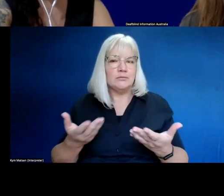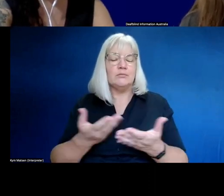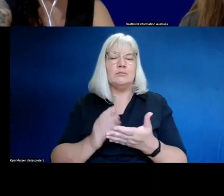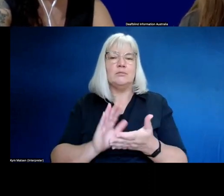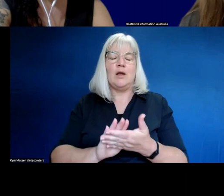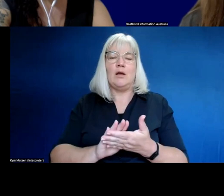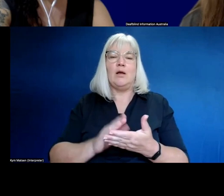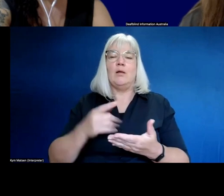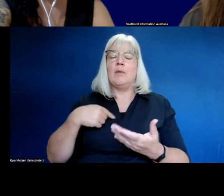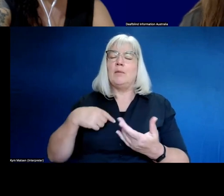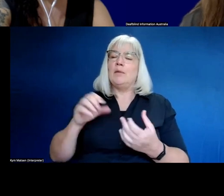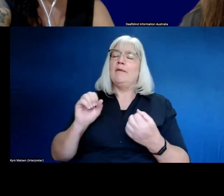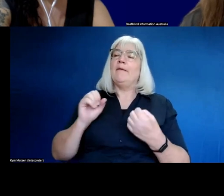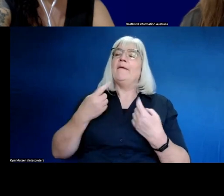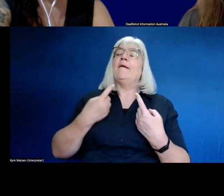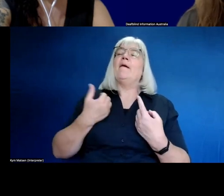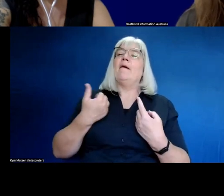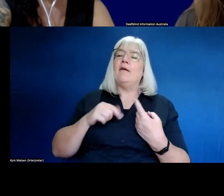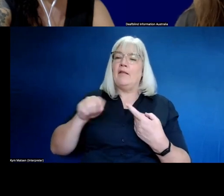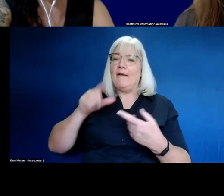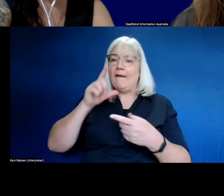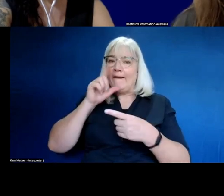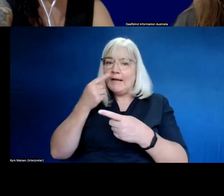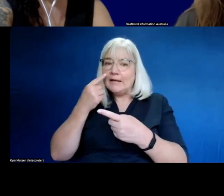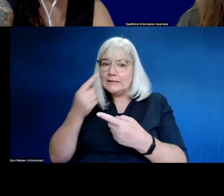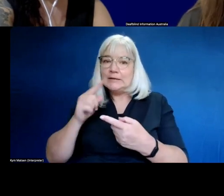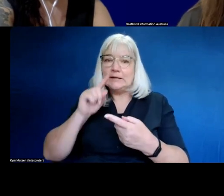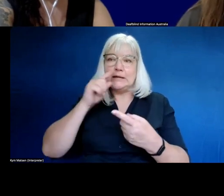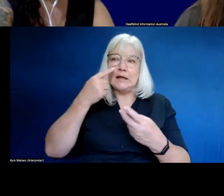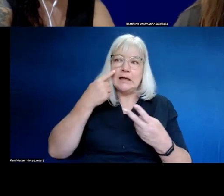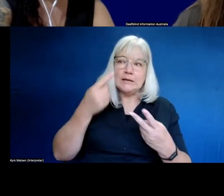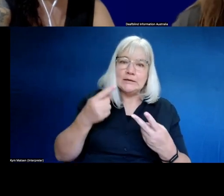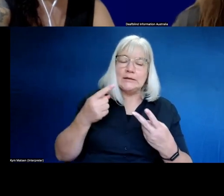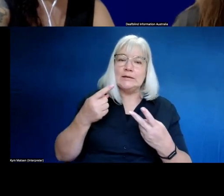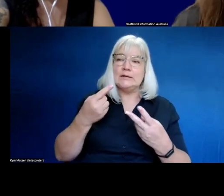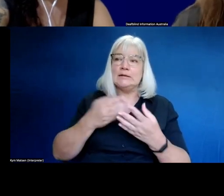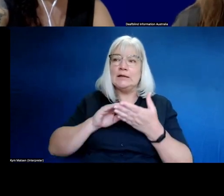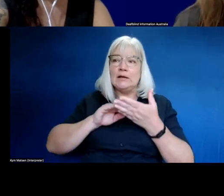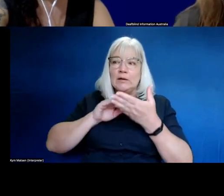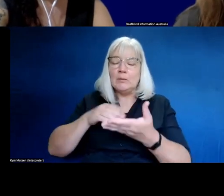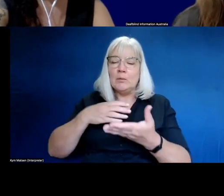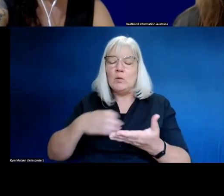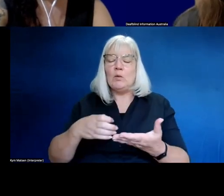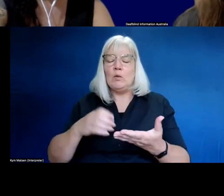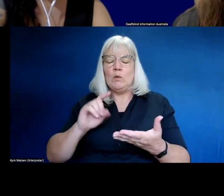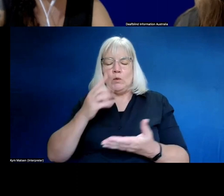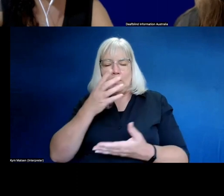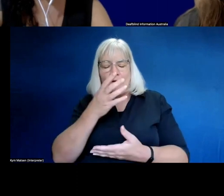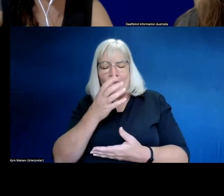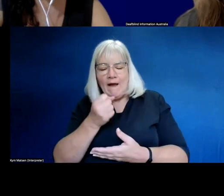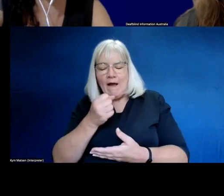they might and might not be seeing, and how to help them see more or use the vision that they do have.